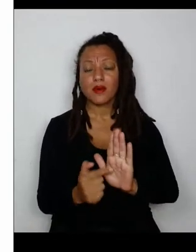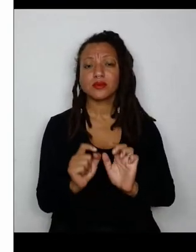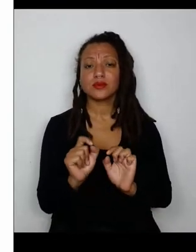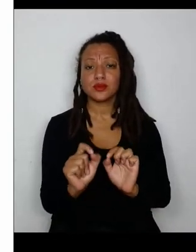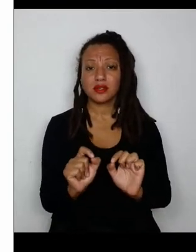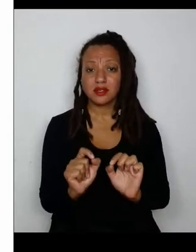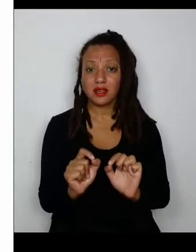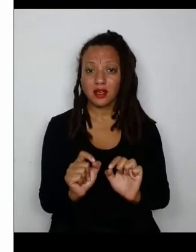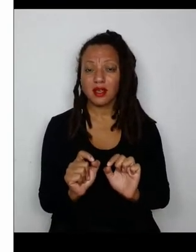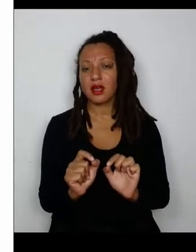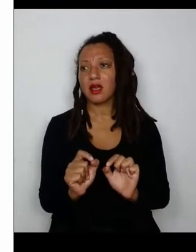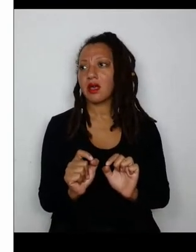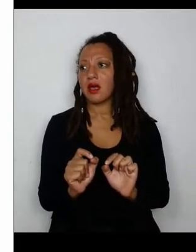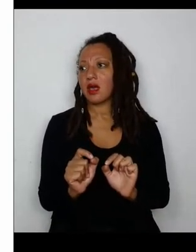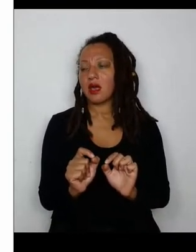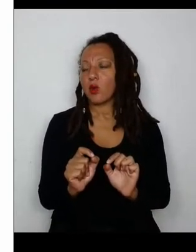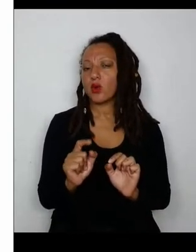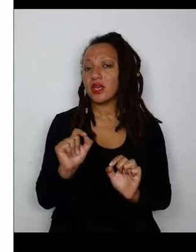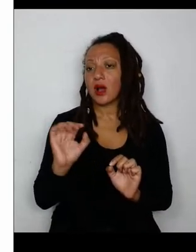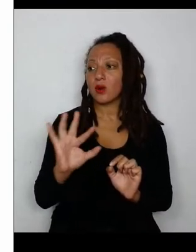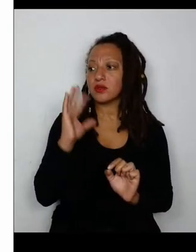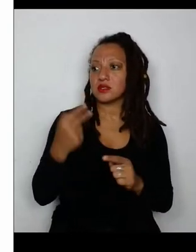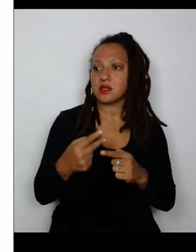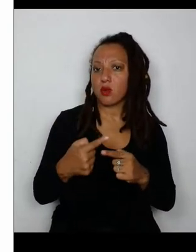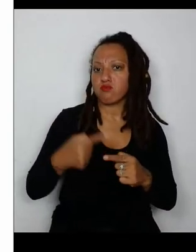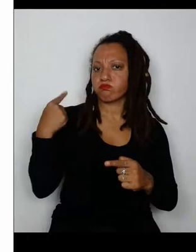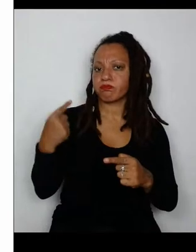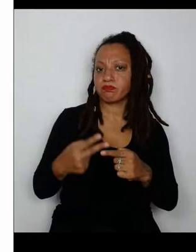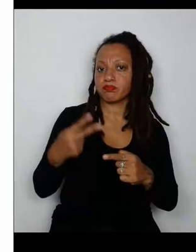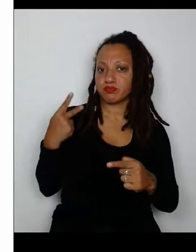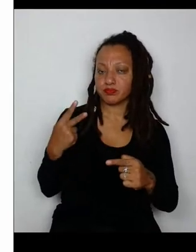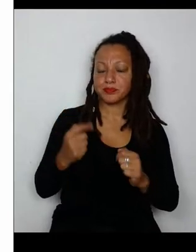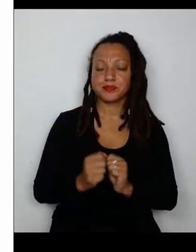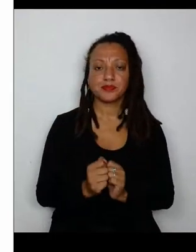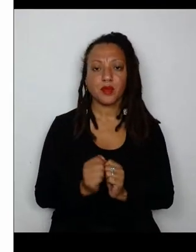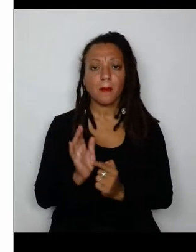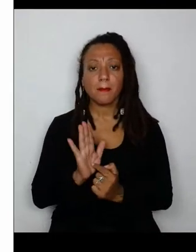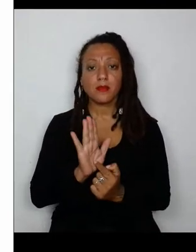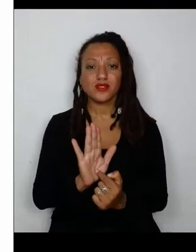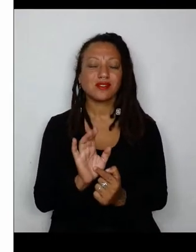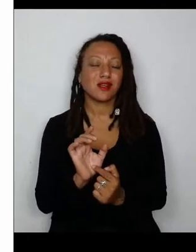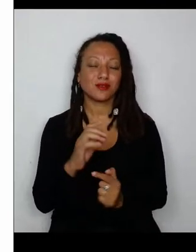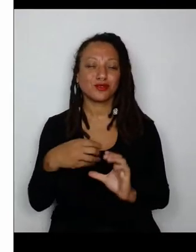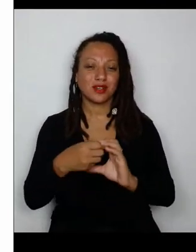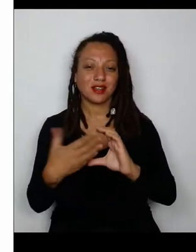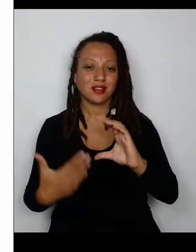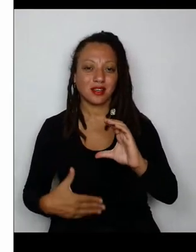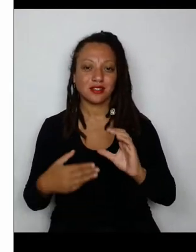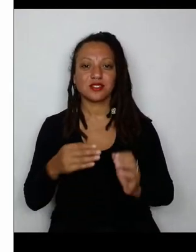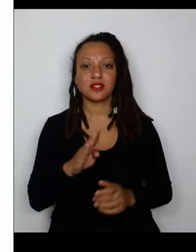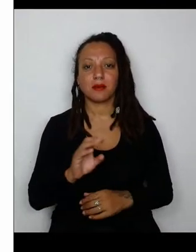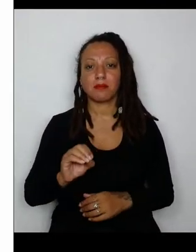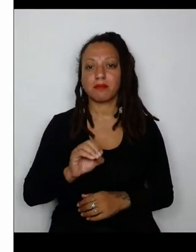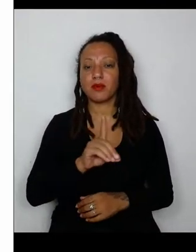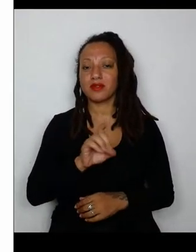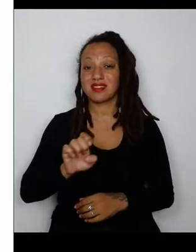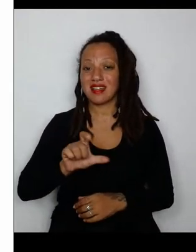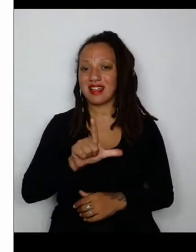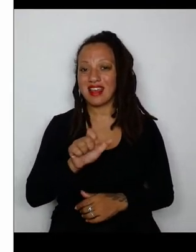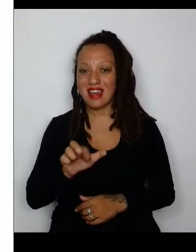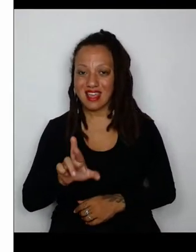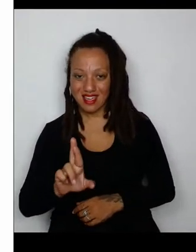conjuring buddha's famous characterization of modernity as embodied in fashion as a conjunction of the